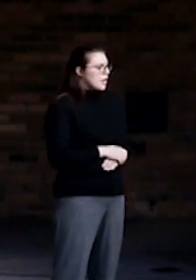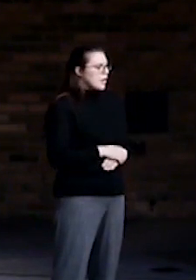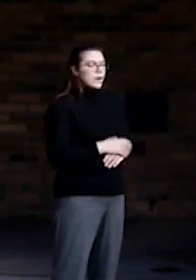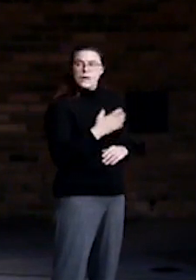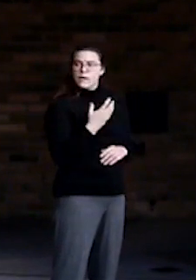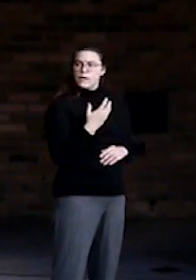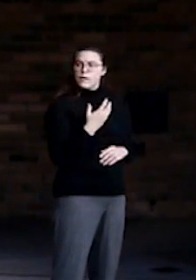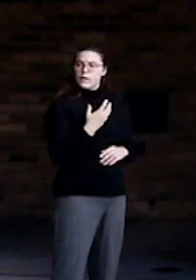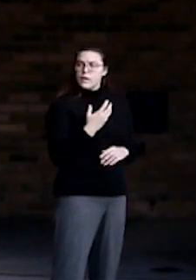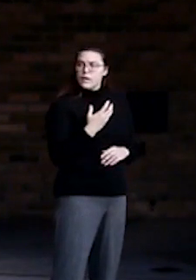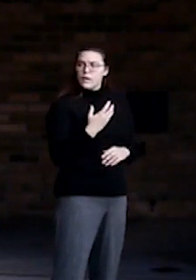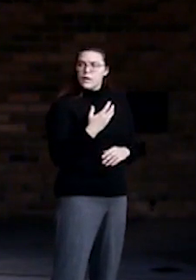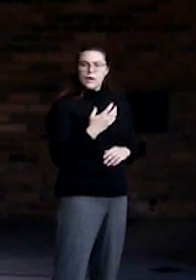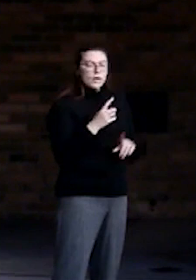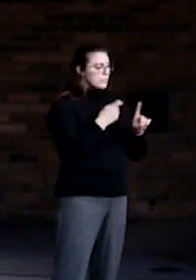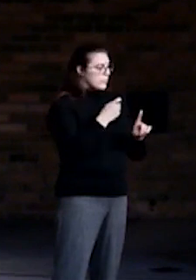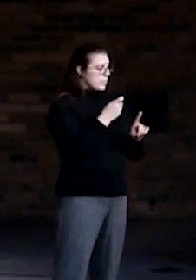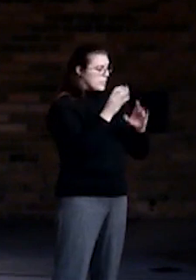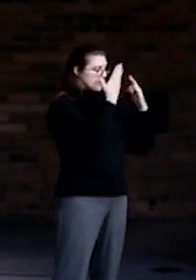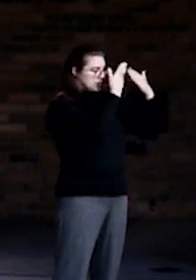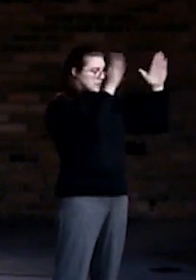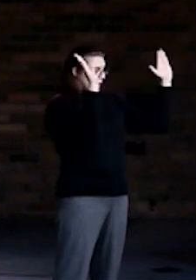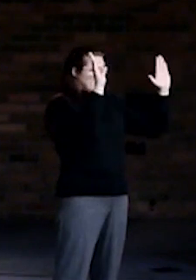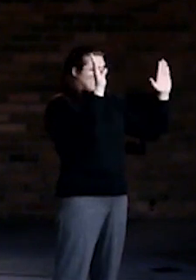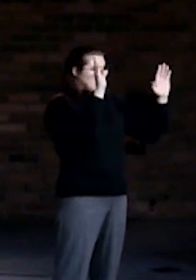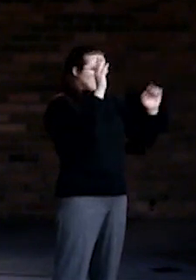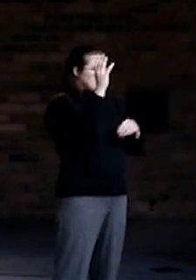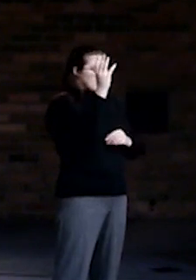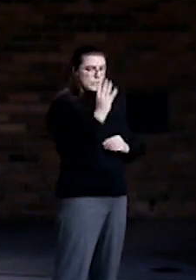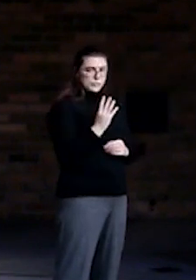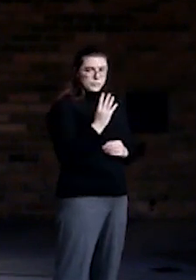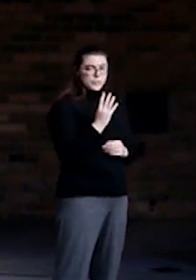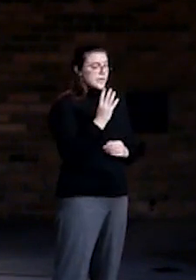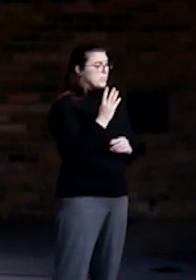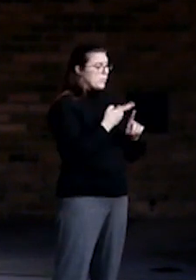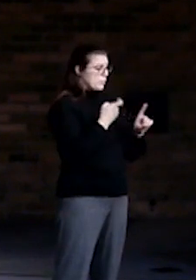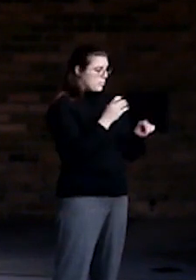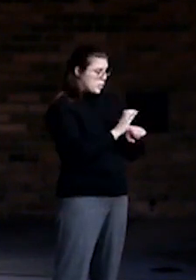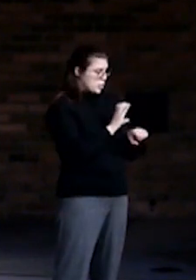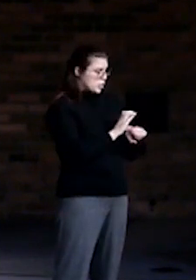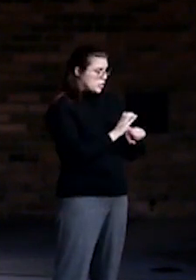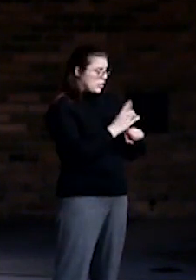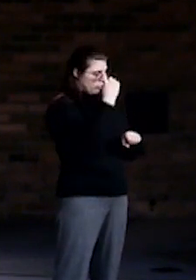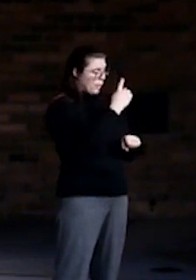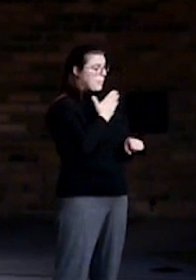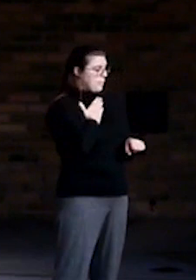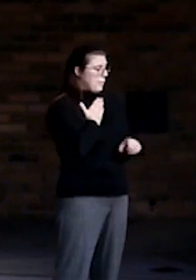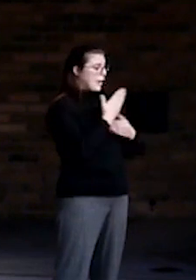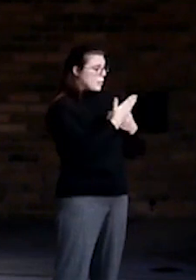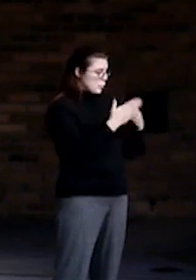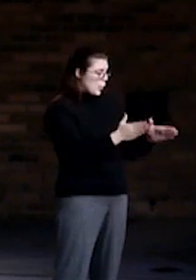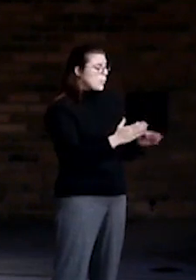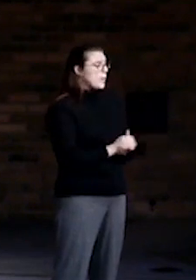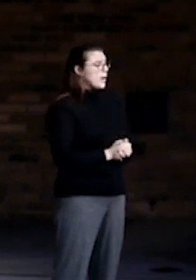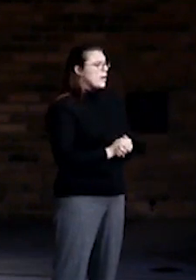down came out of the sky. It came right over the top of the Lilly Missionary Baptist Church and was coming right for my room. And of all